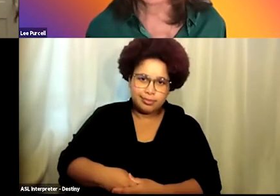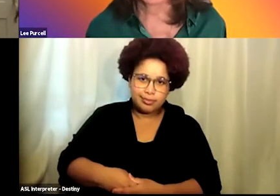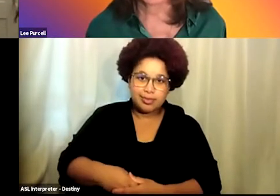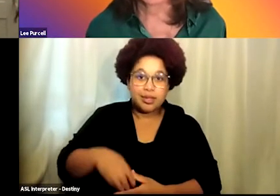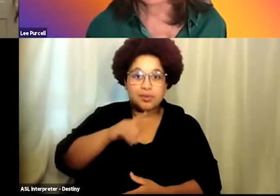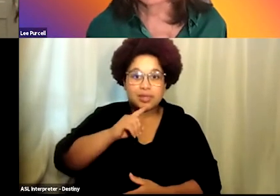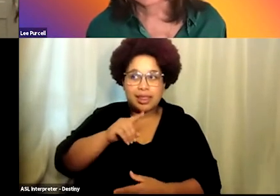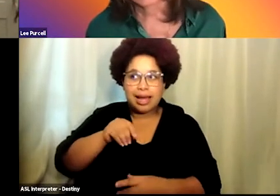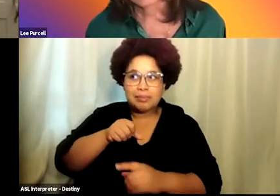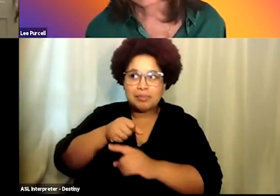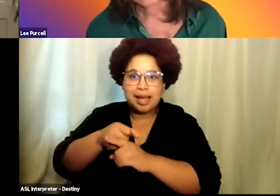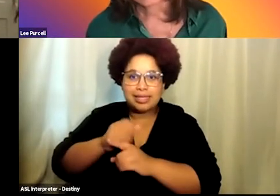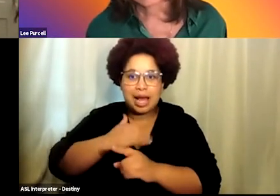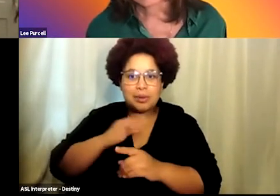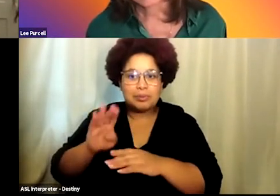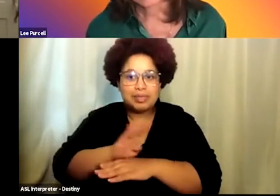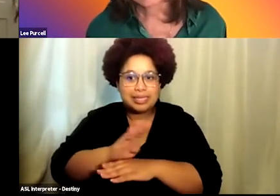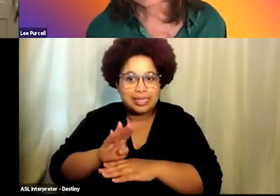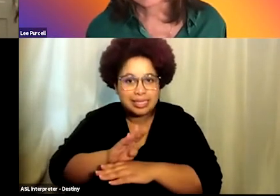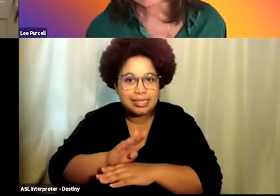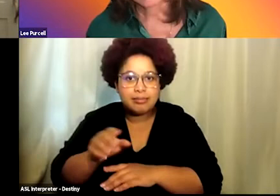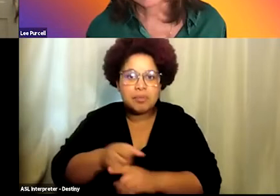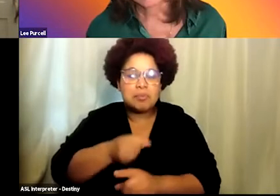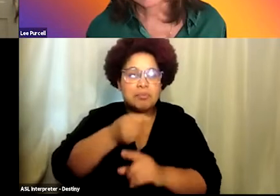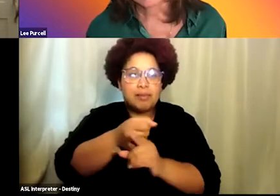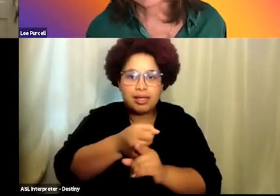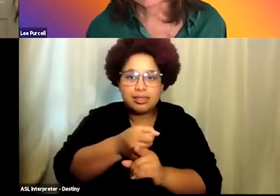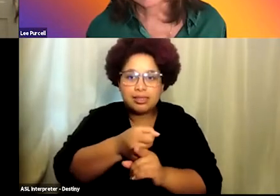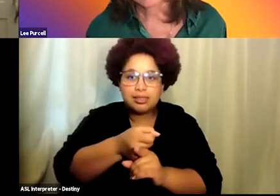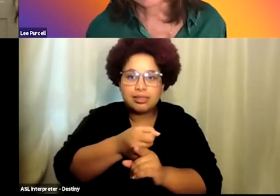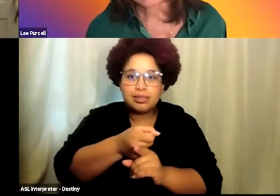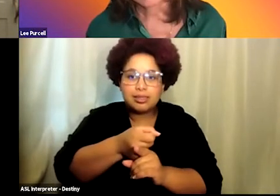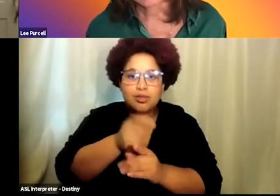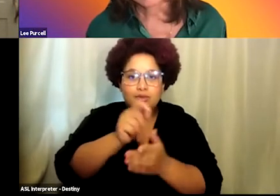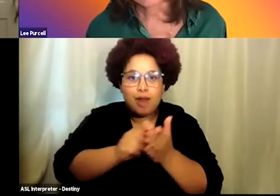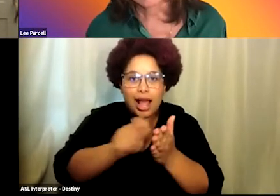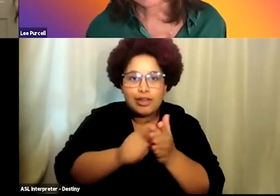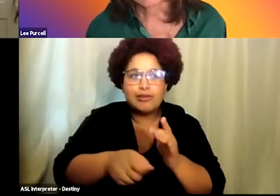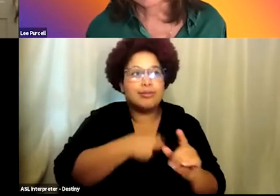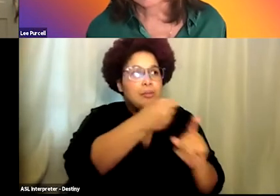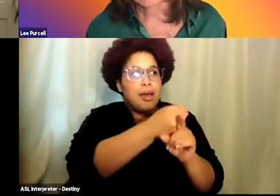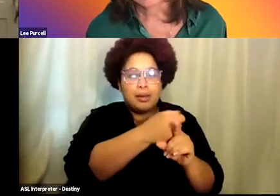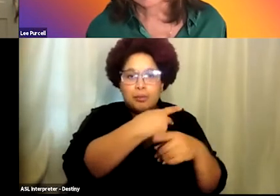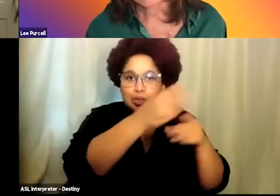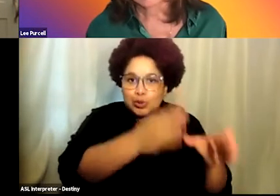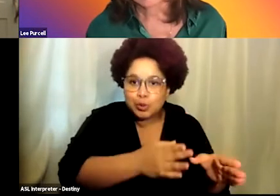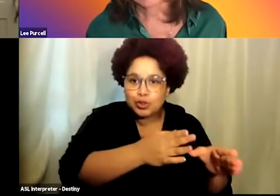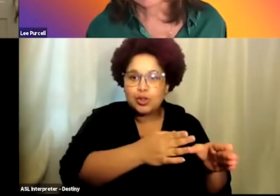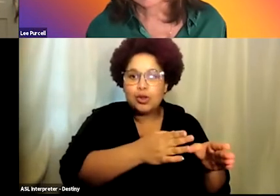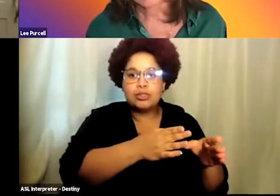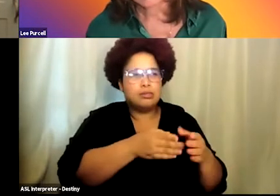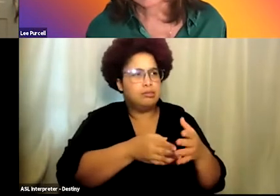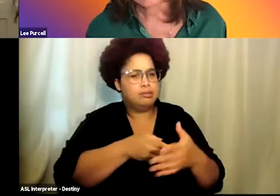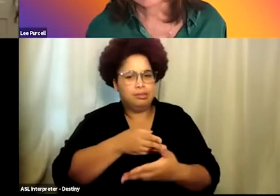bleeds into our business and bleeds into the writers and the producers that are primarily,